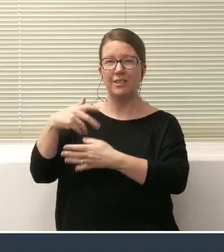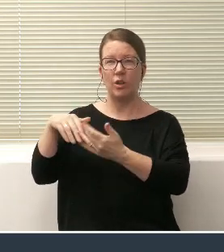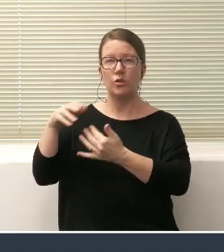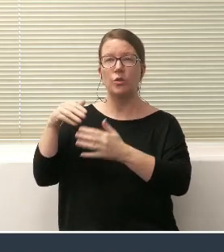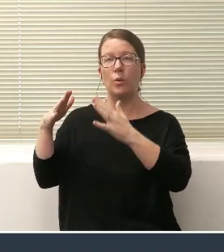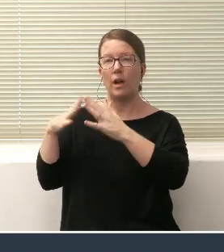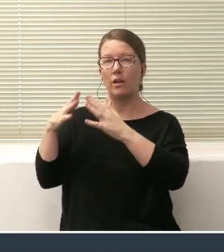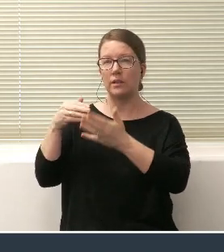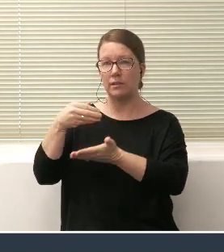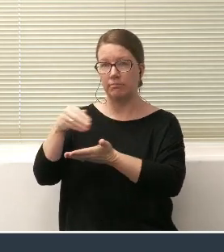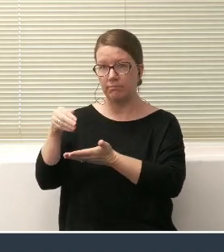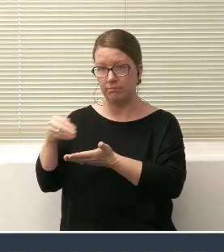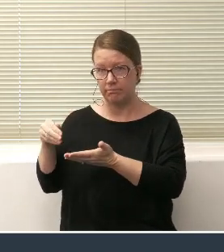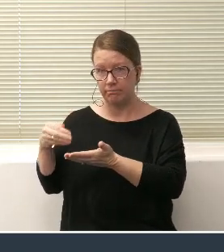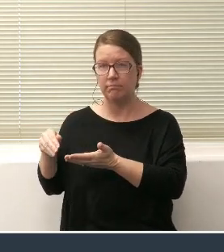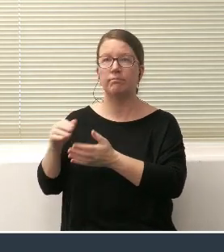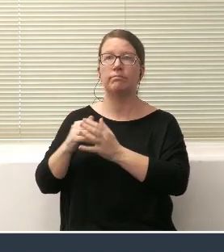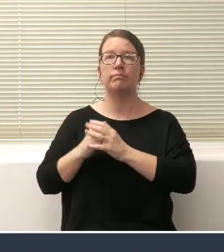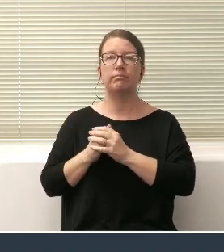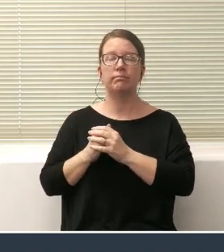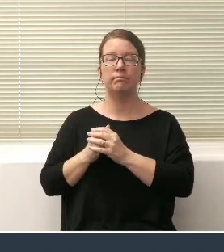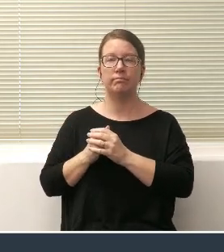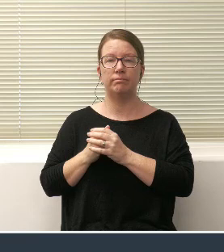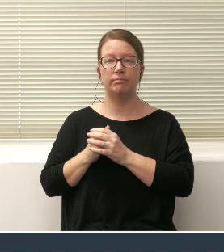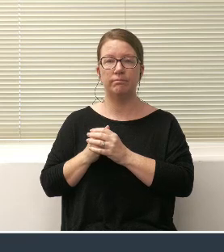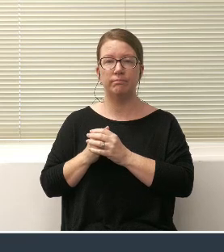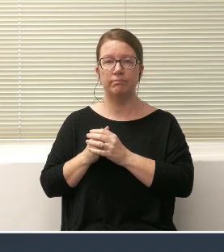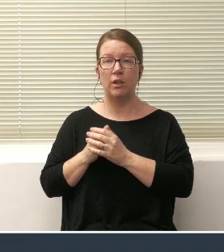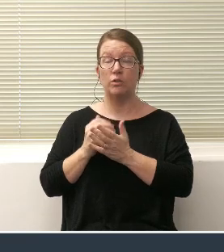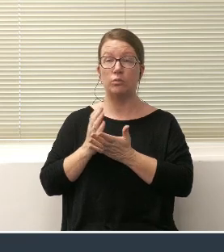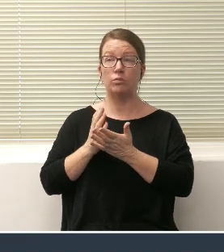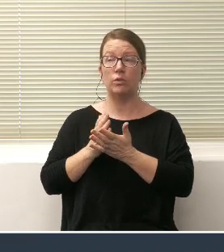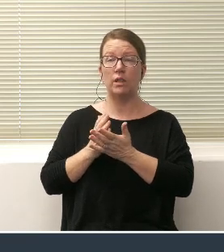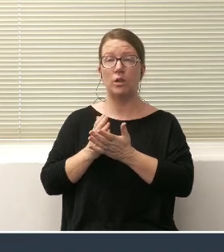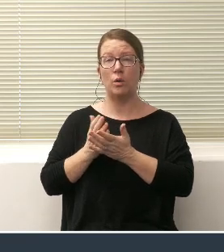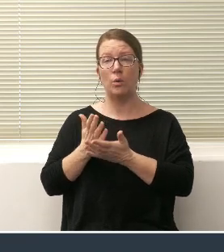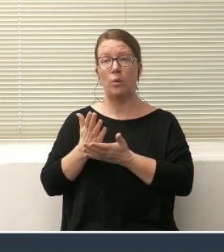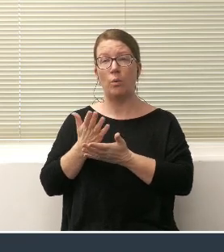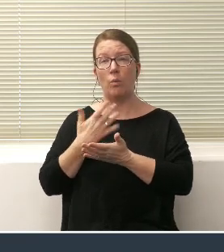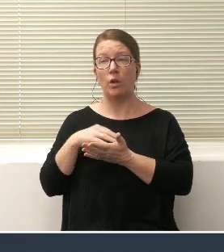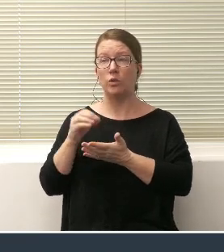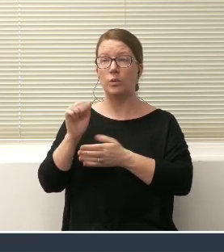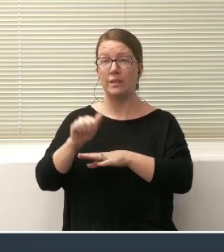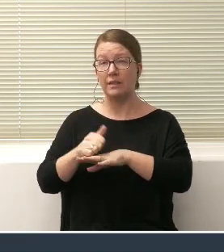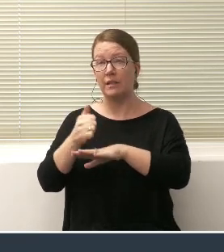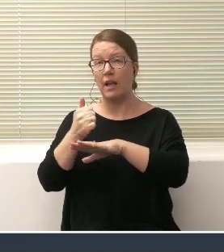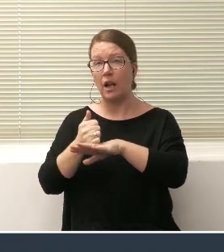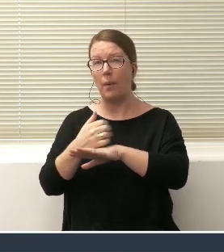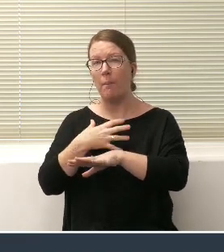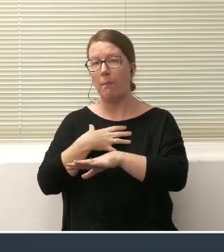our 3 social housing villages. But do we actually want to set some